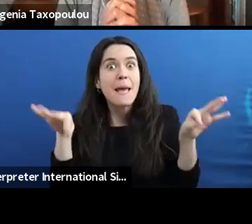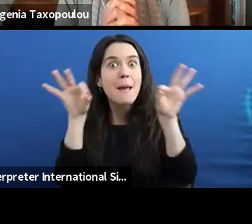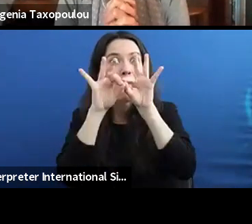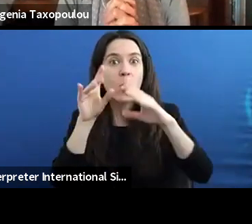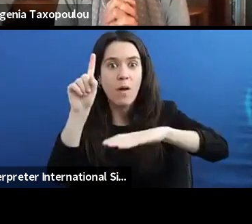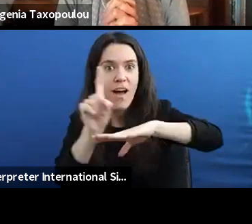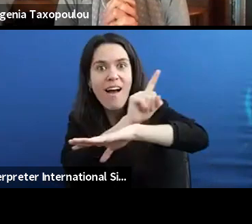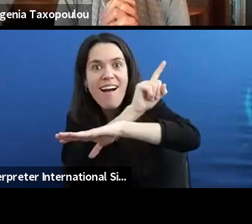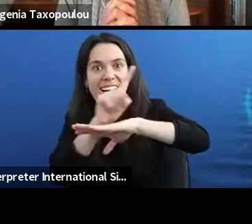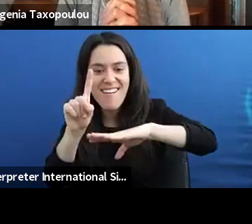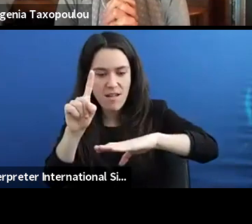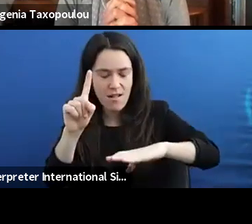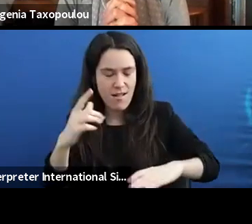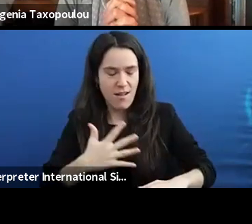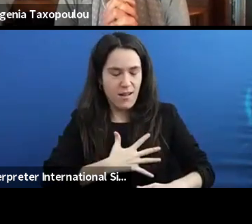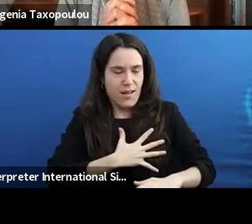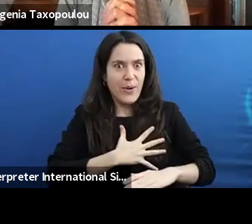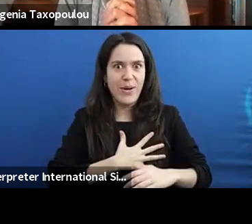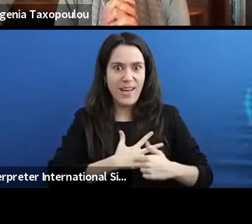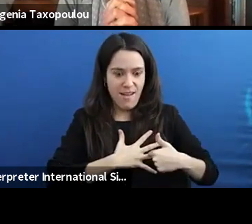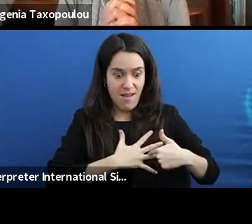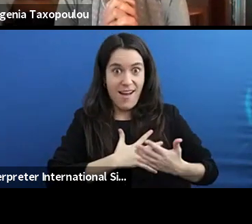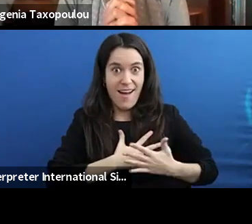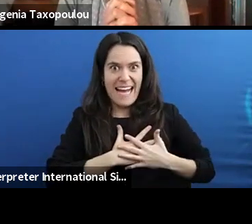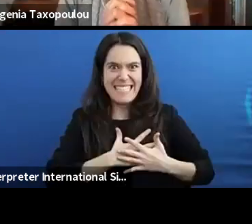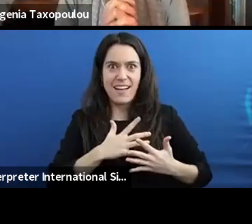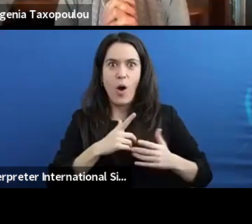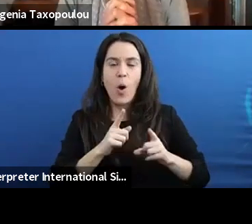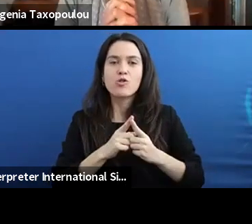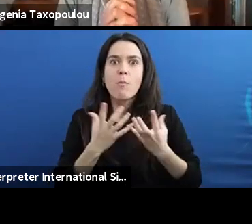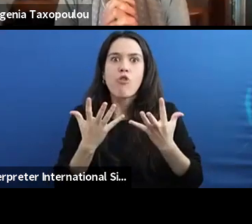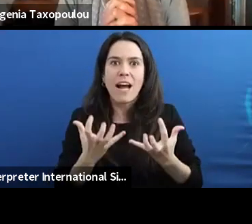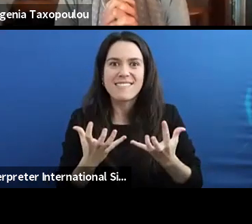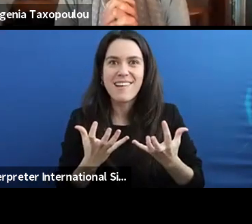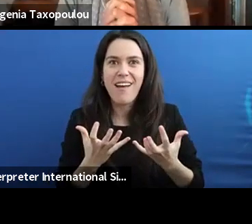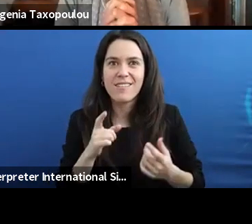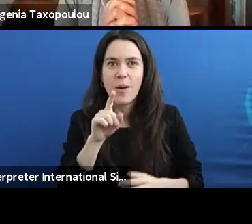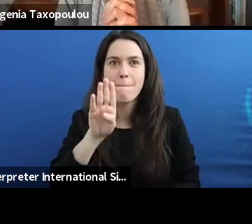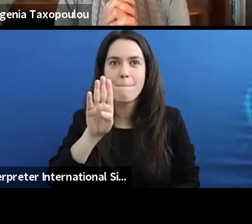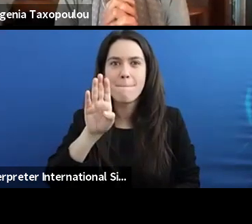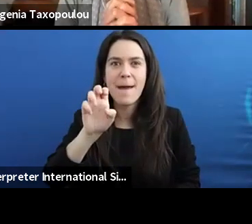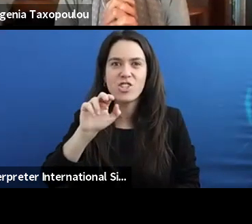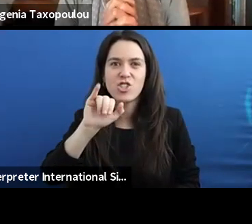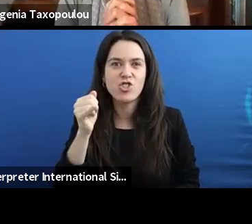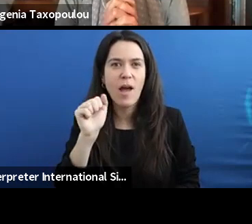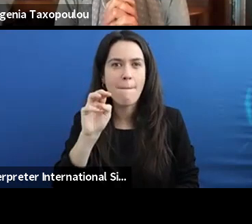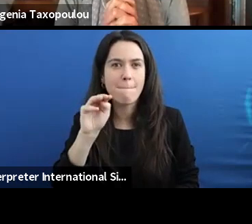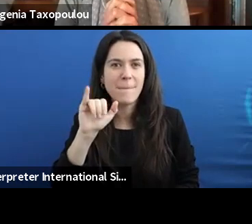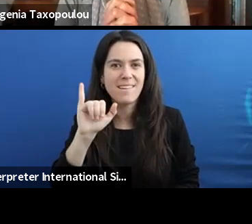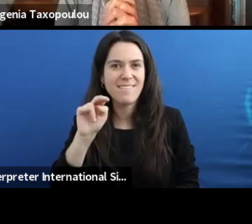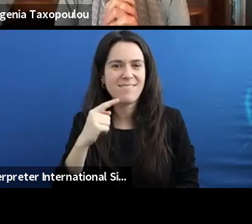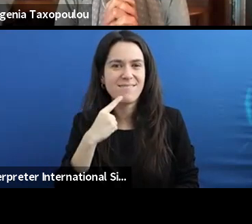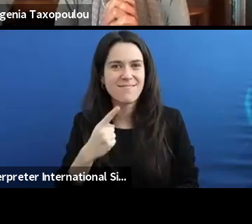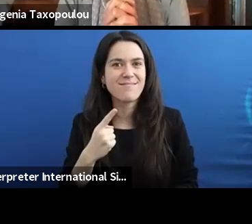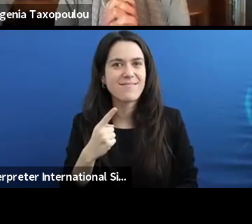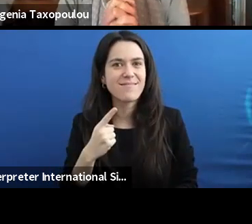would also add practically, and thank you, Benjamin, for reminding about this flexibility,